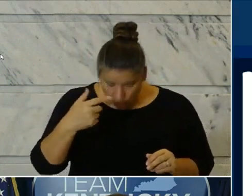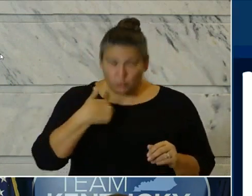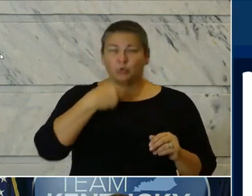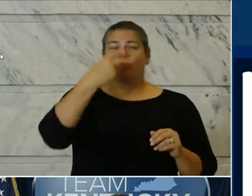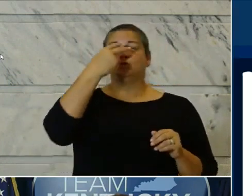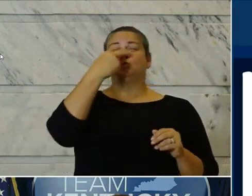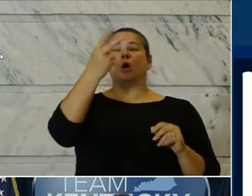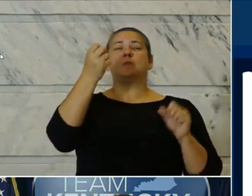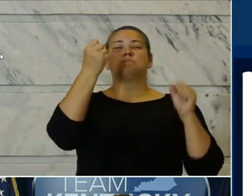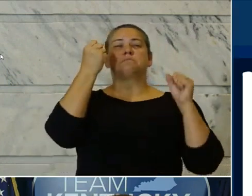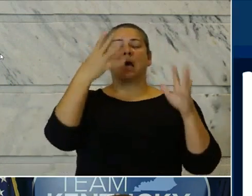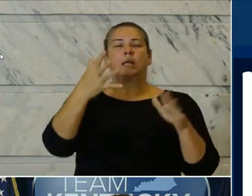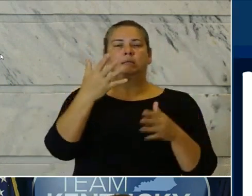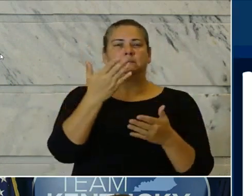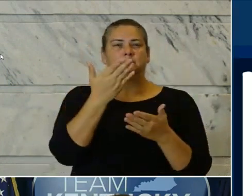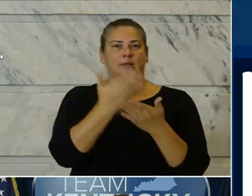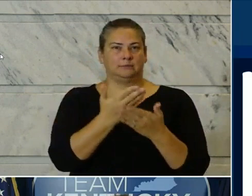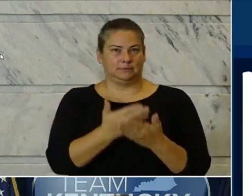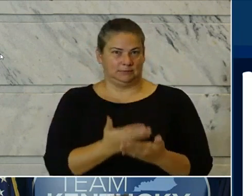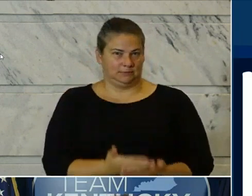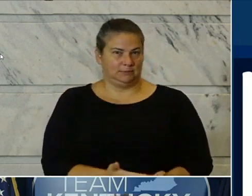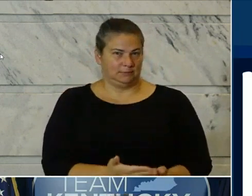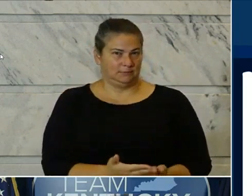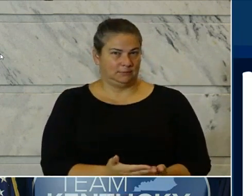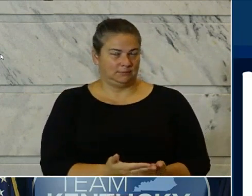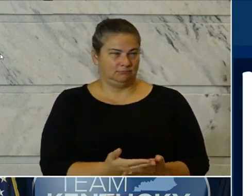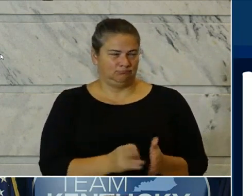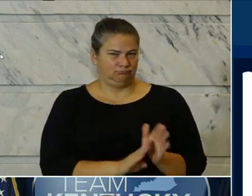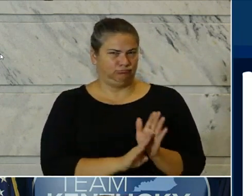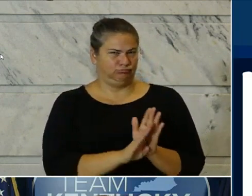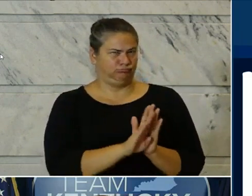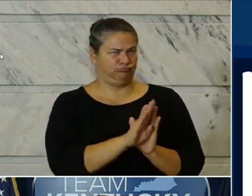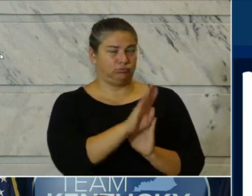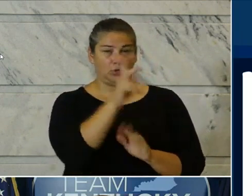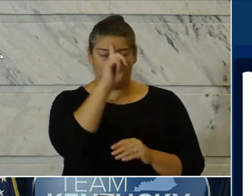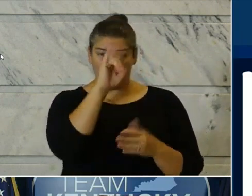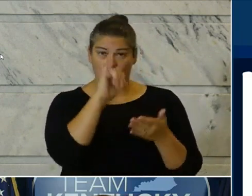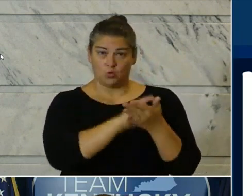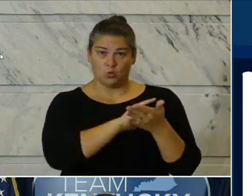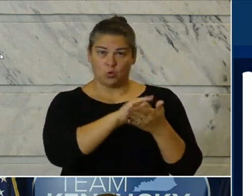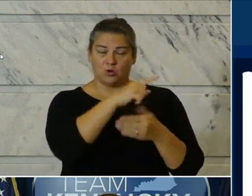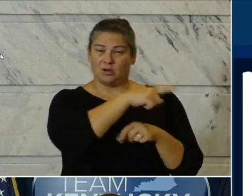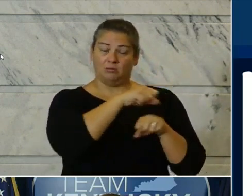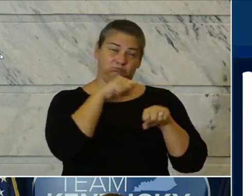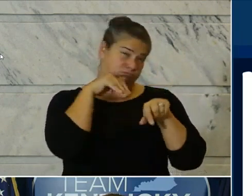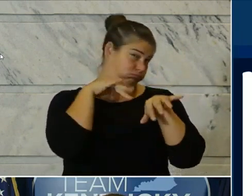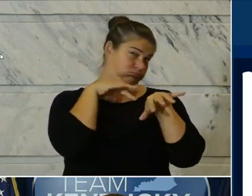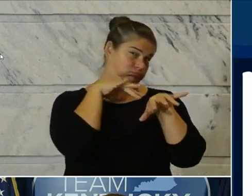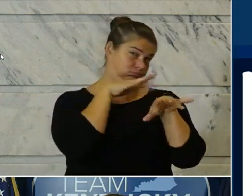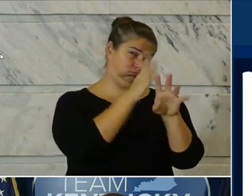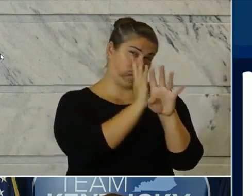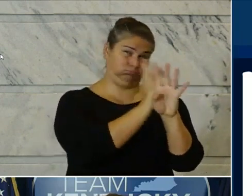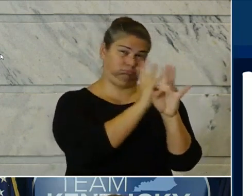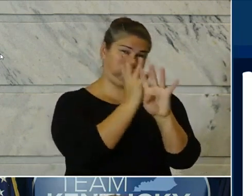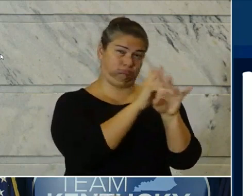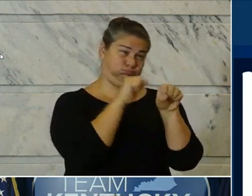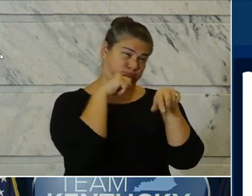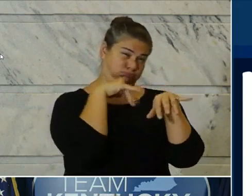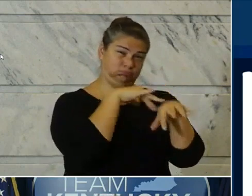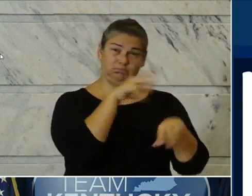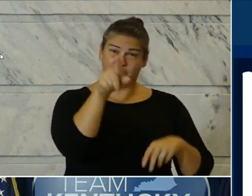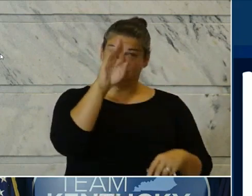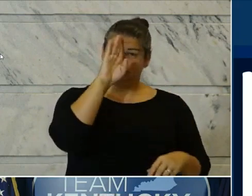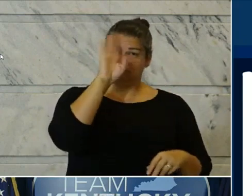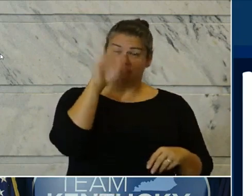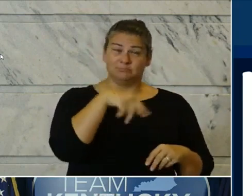cases. New York had its hospitals overrun. We saw how that can almost exponentially increase